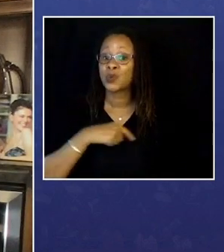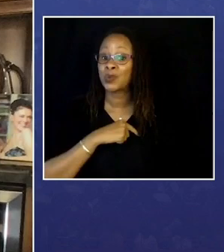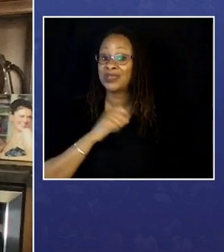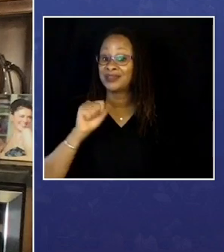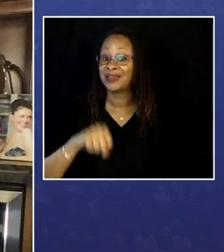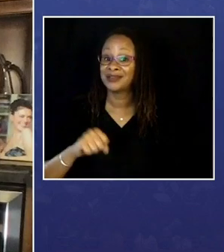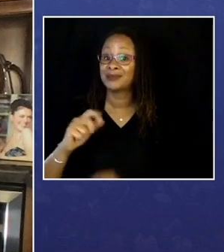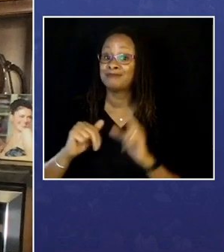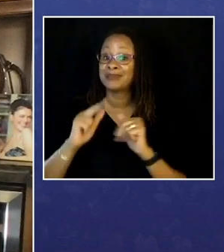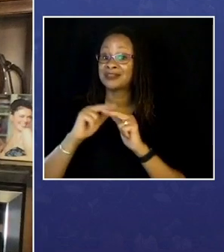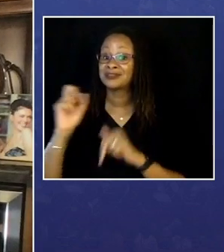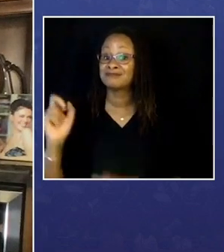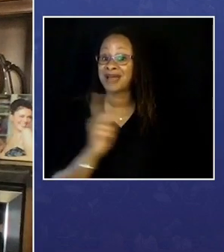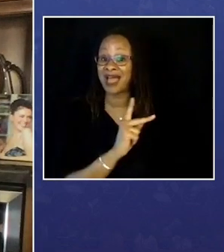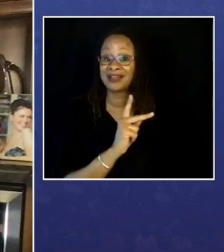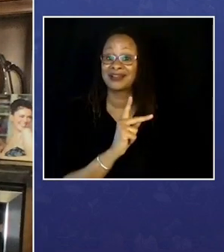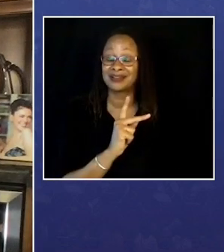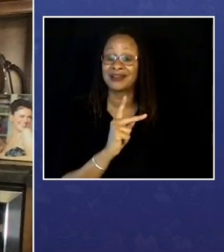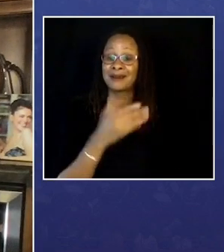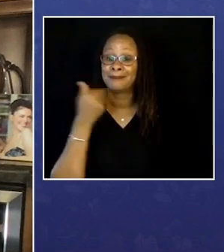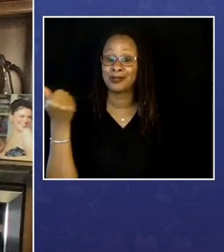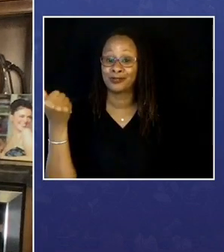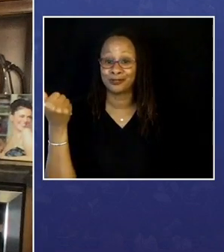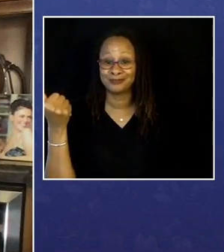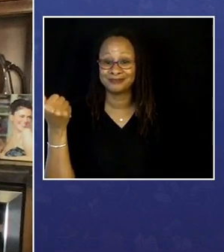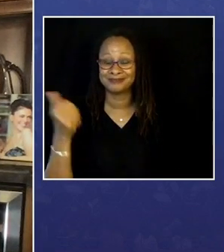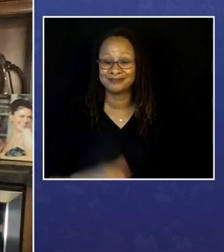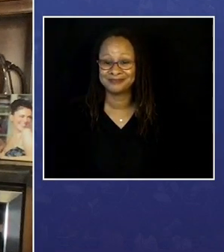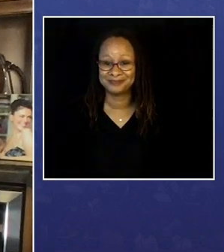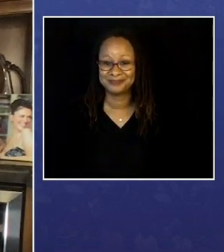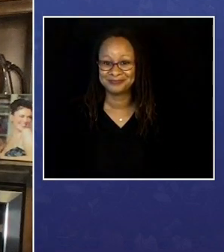can build back better.